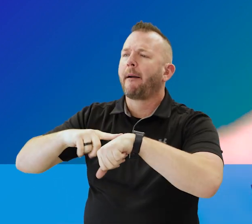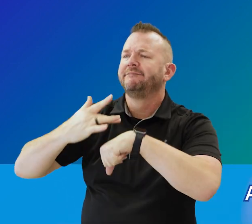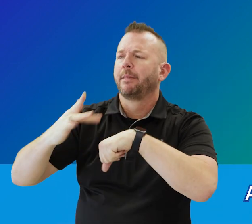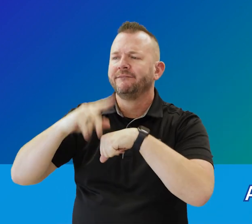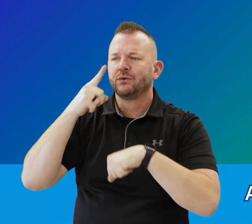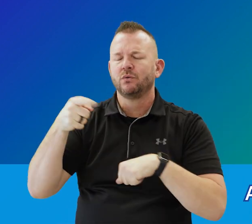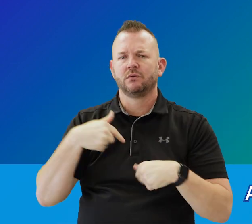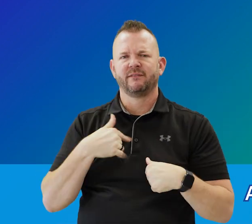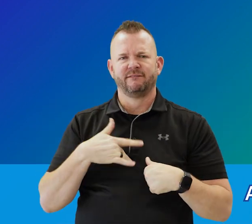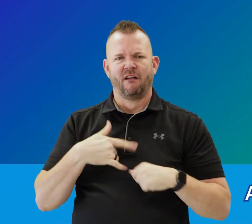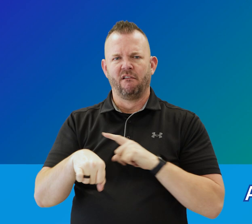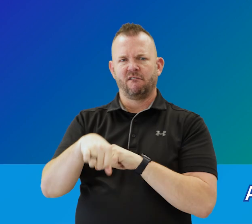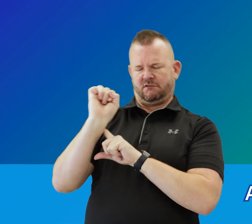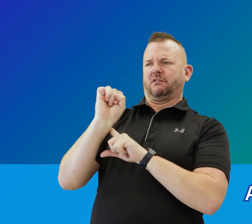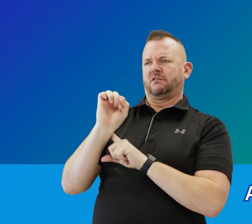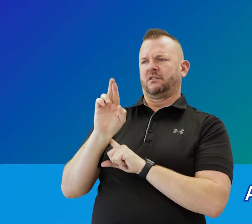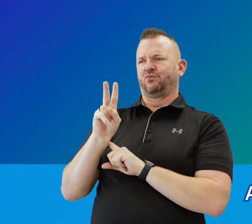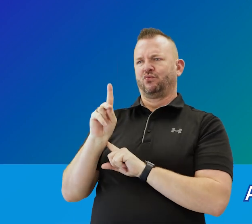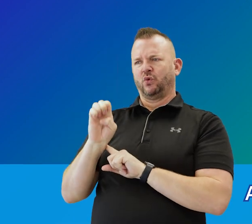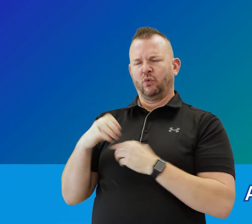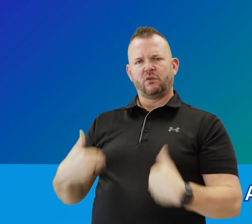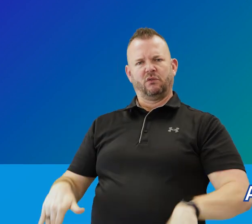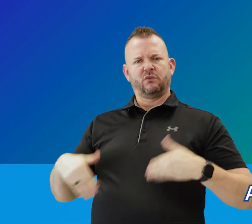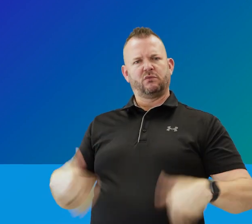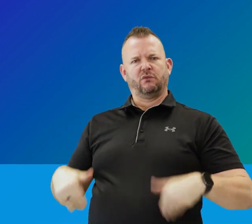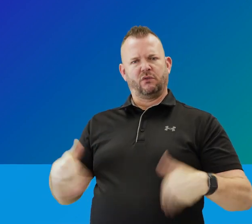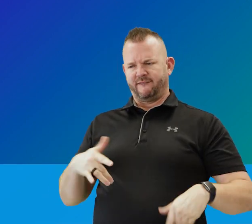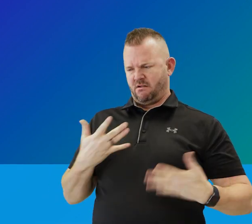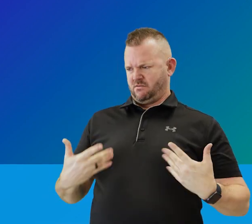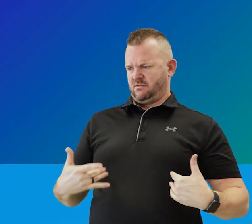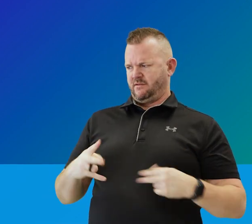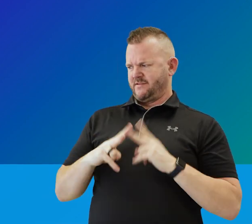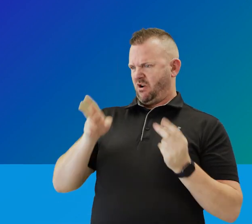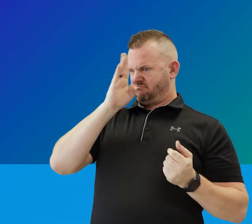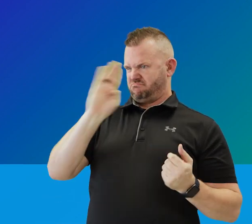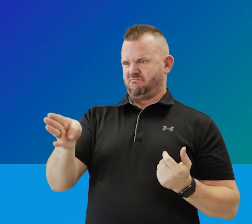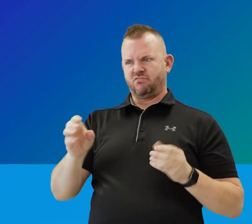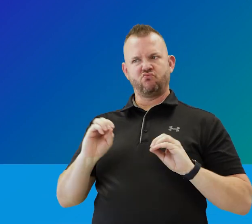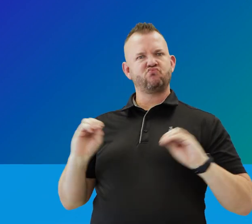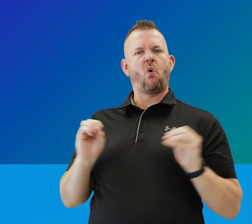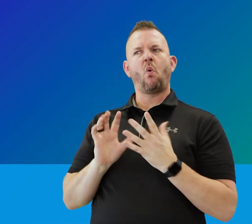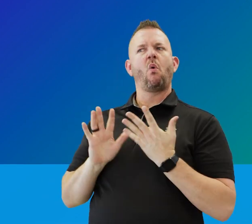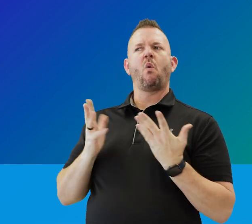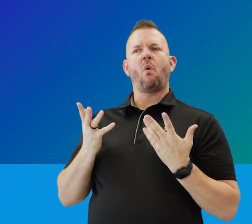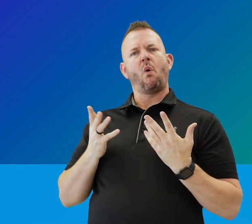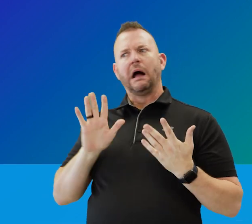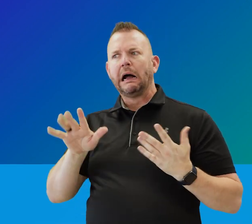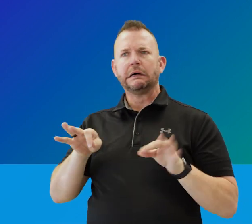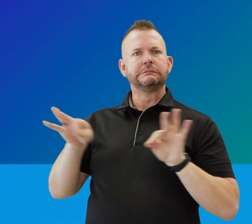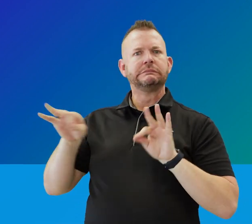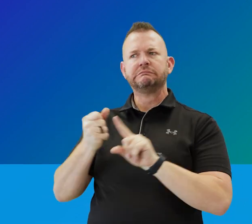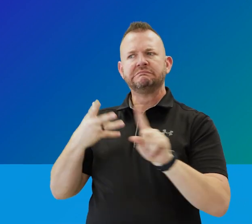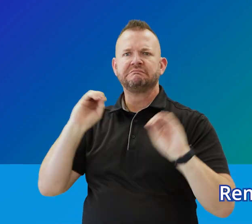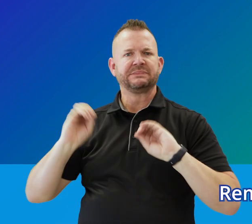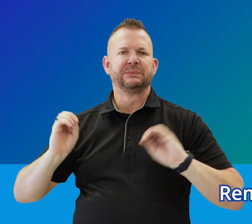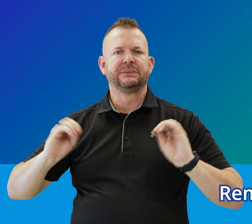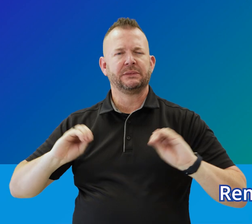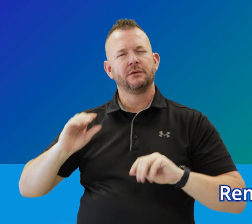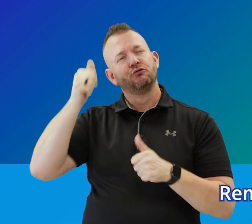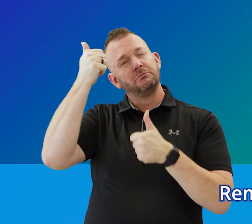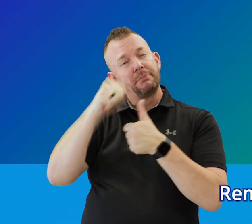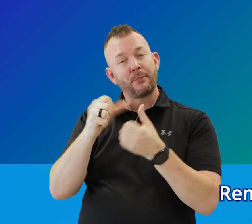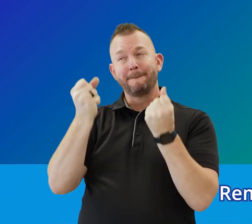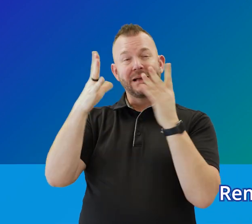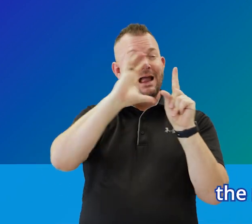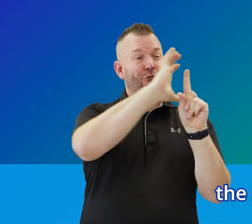you?" And that came across as a bit direct and even rude. Remember,